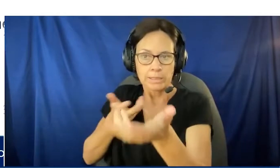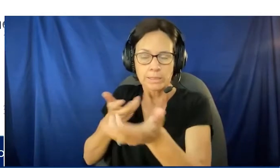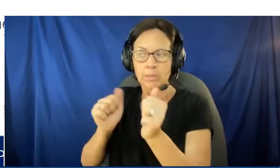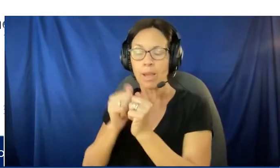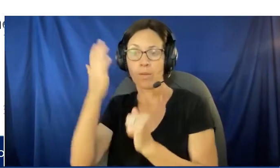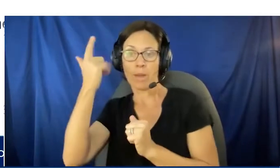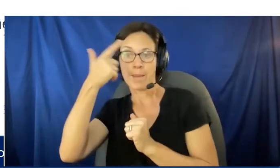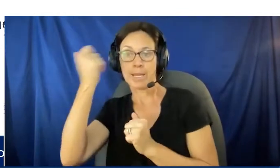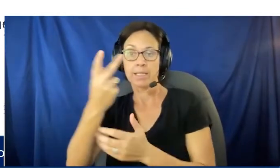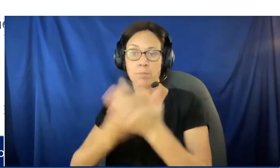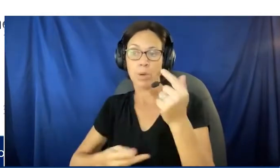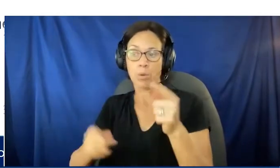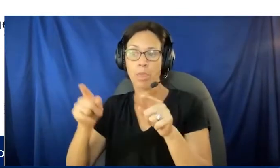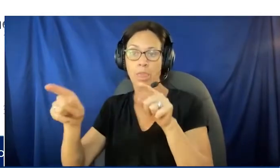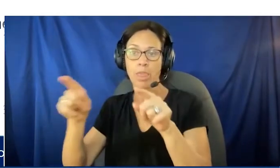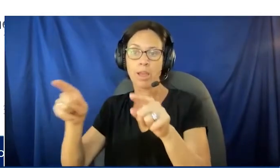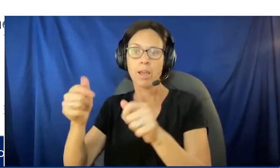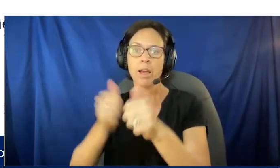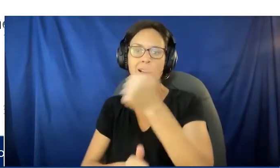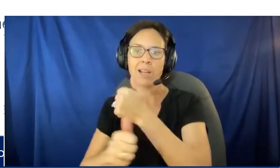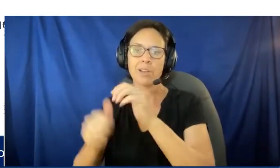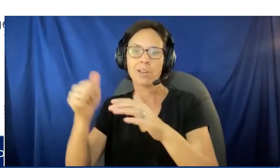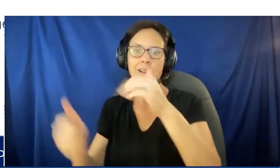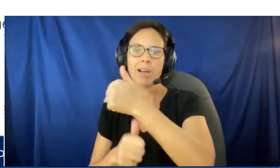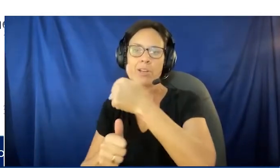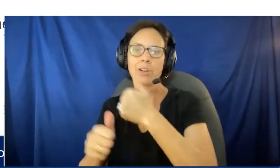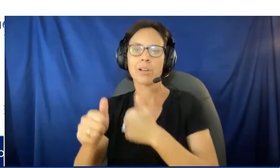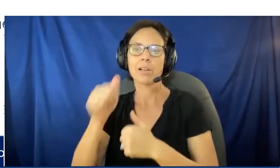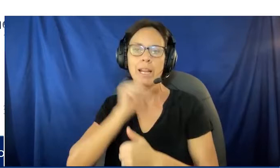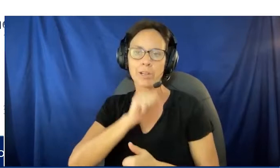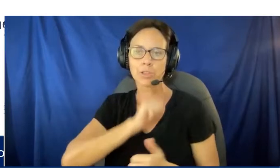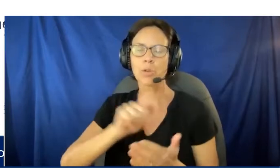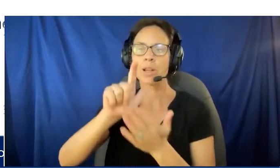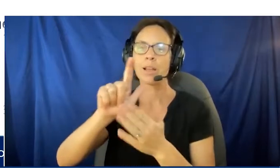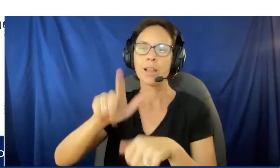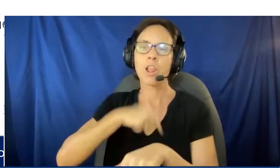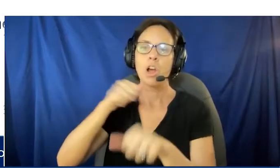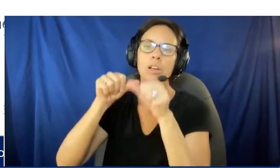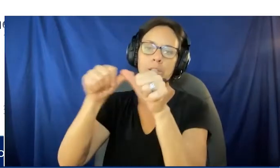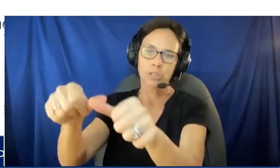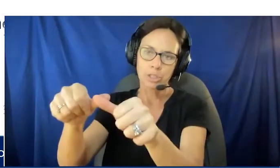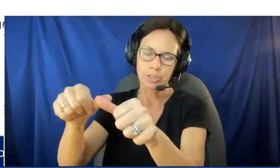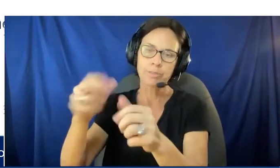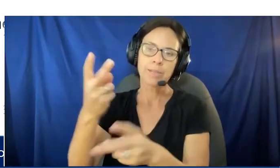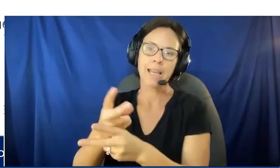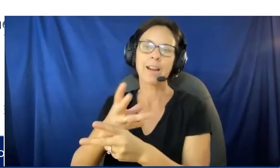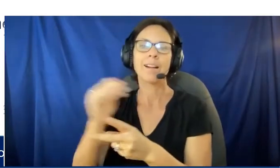both under the Arizona long-term care, and they get their dollars from